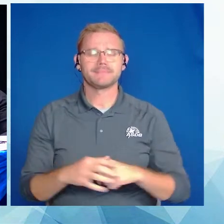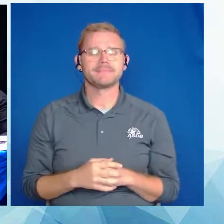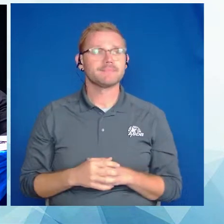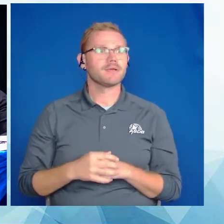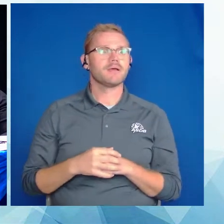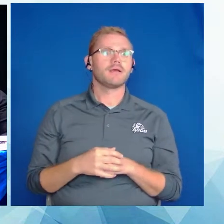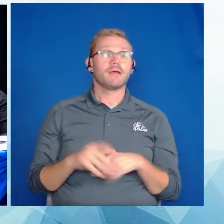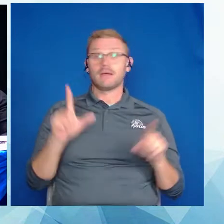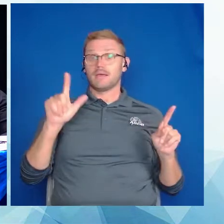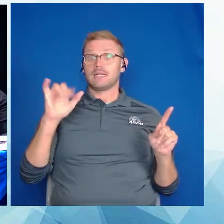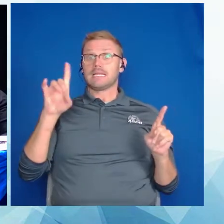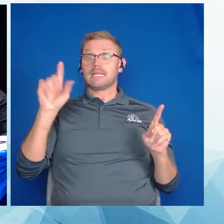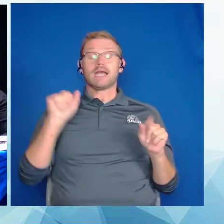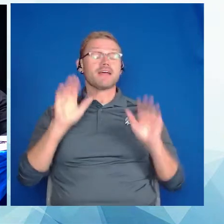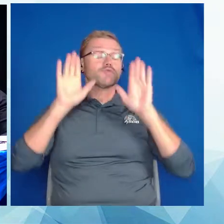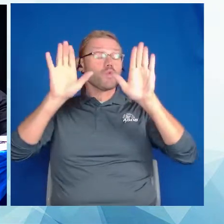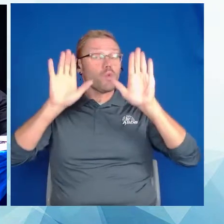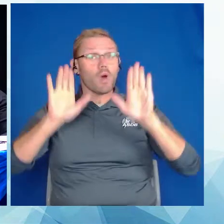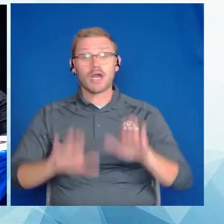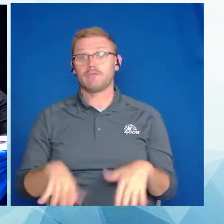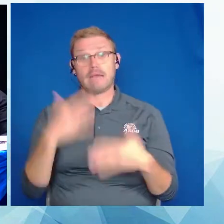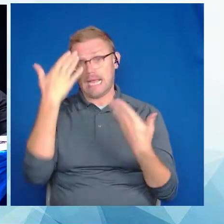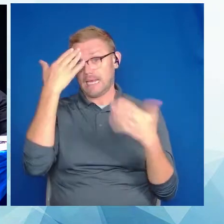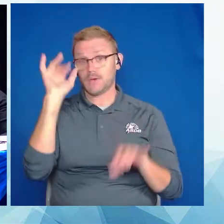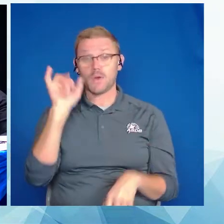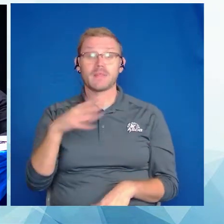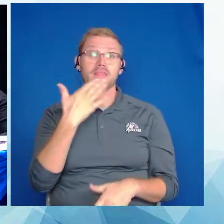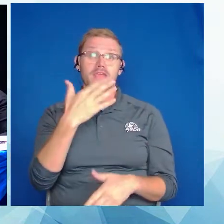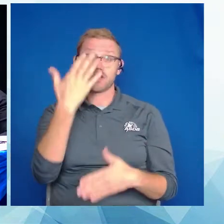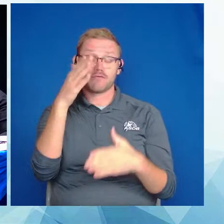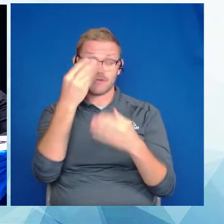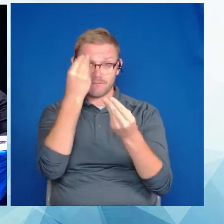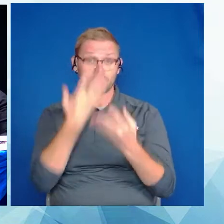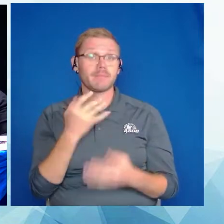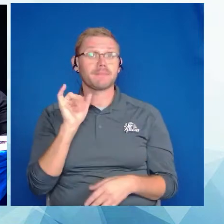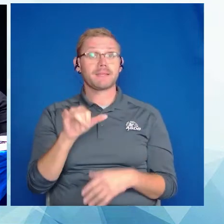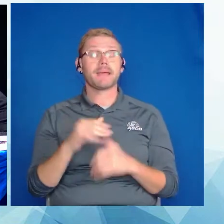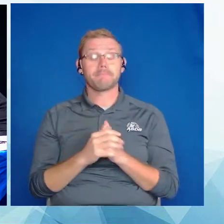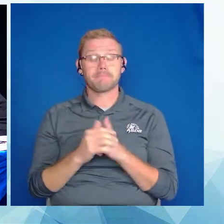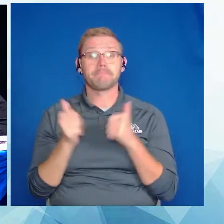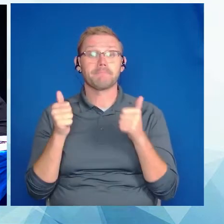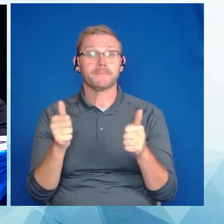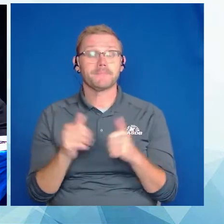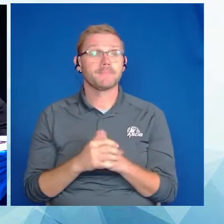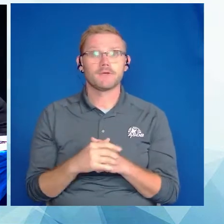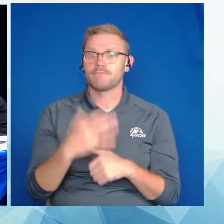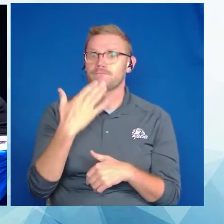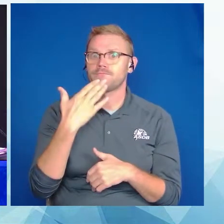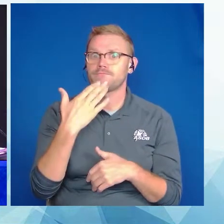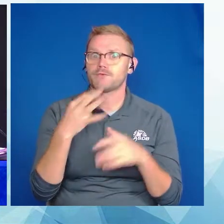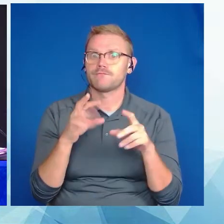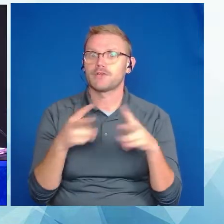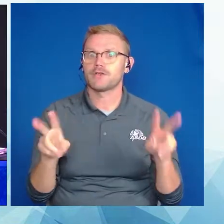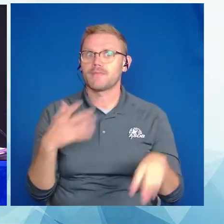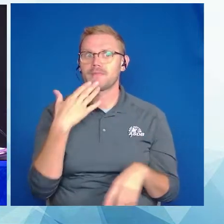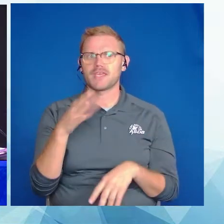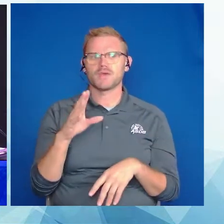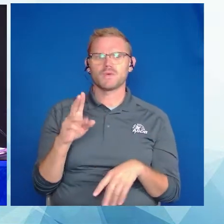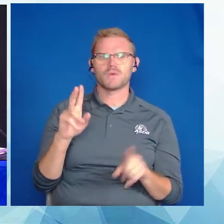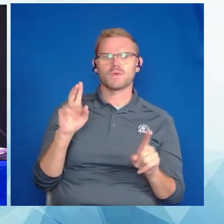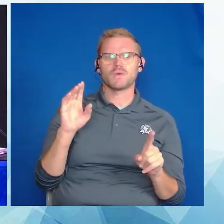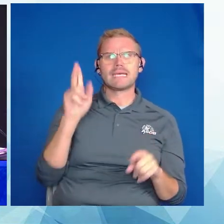Oh, that's great. I wasn't aware of that. That's wonderful. Thank you for sharing that. Very good. Thank you. Katie had a